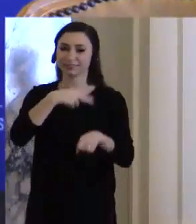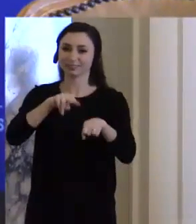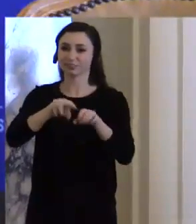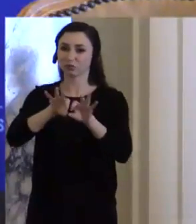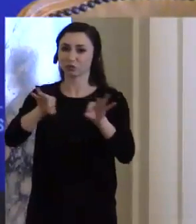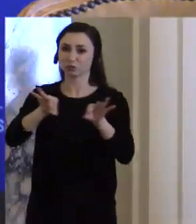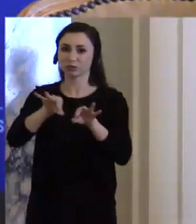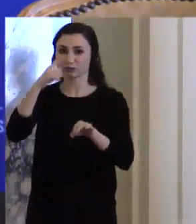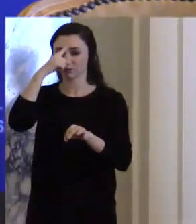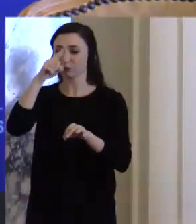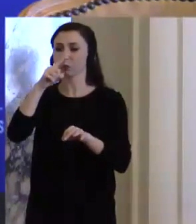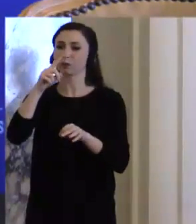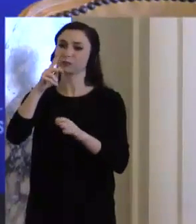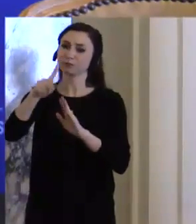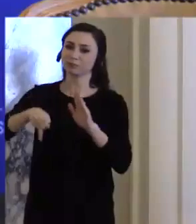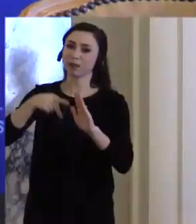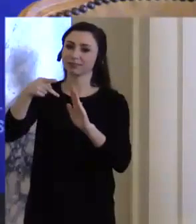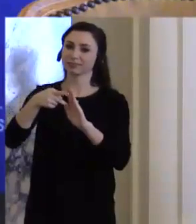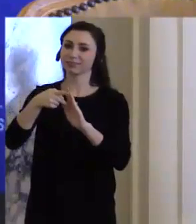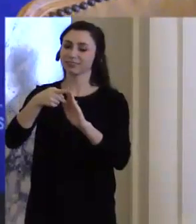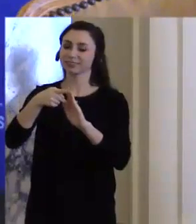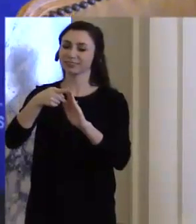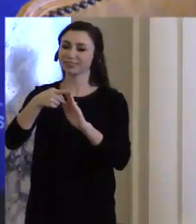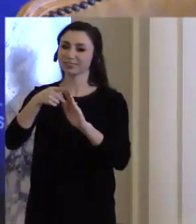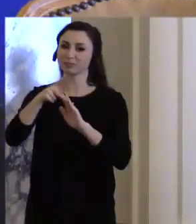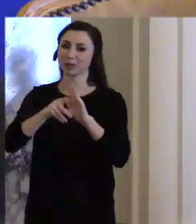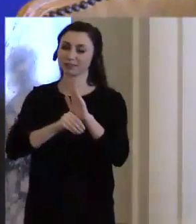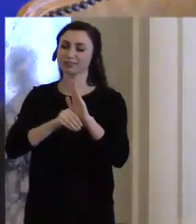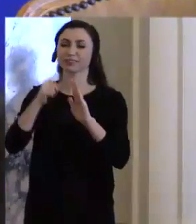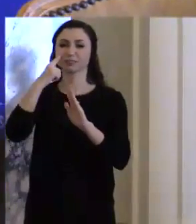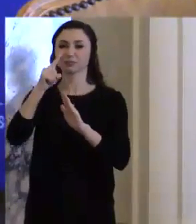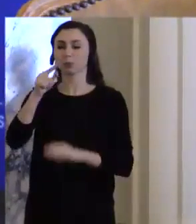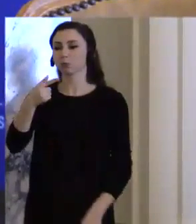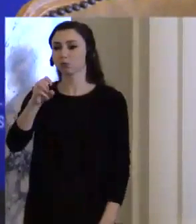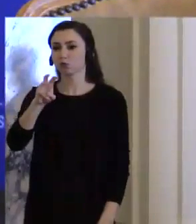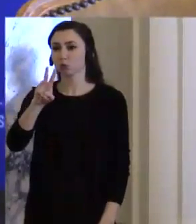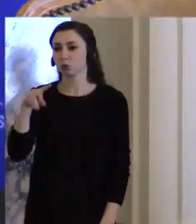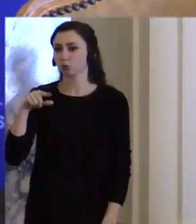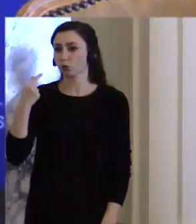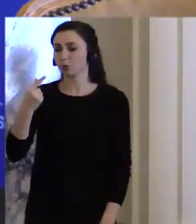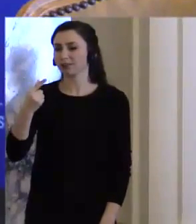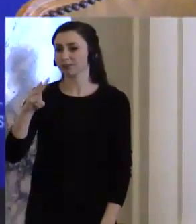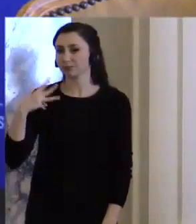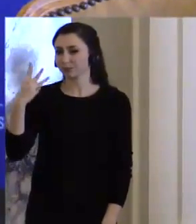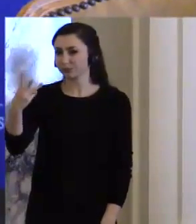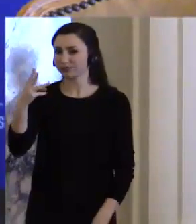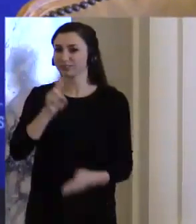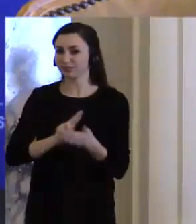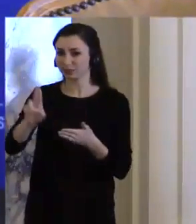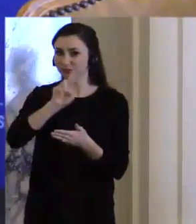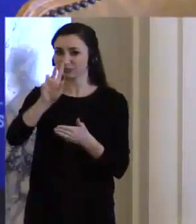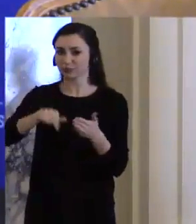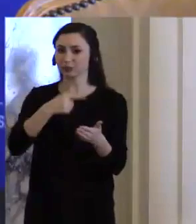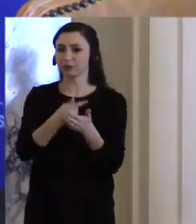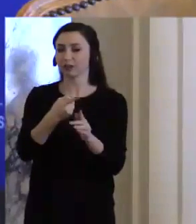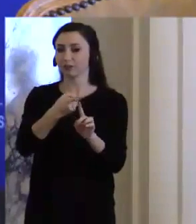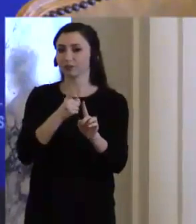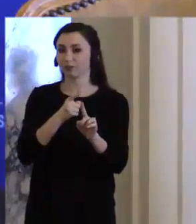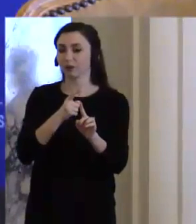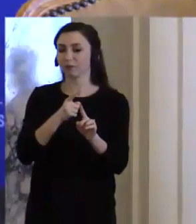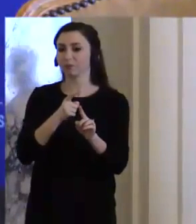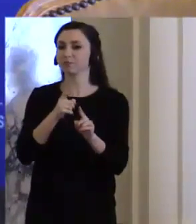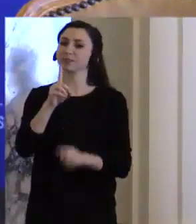and practice from George Washington University, a graduate level certificate in diplomatic studies from Oxford